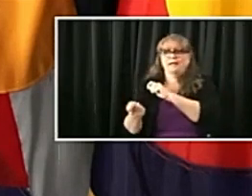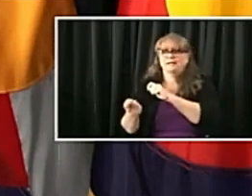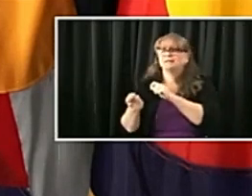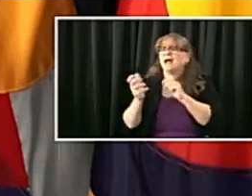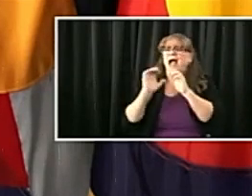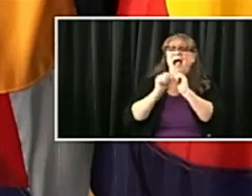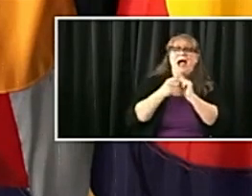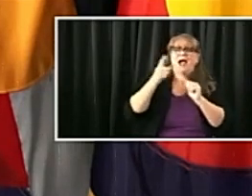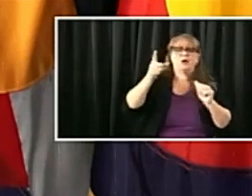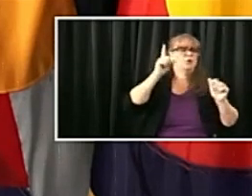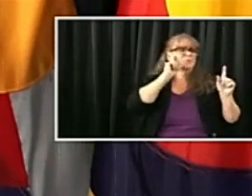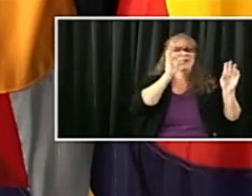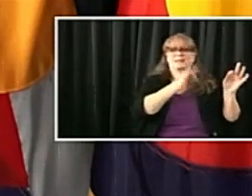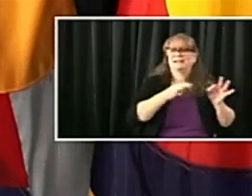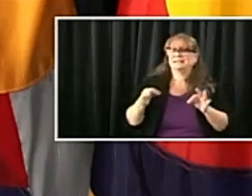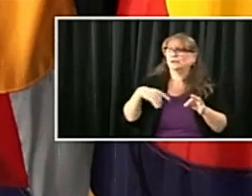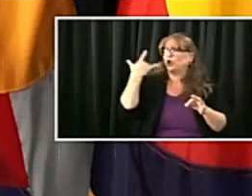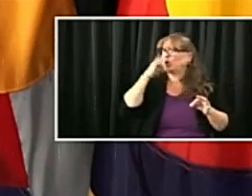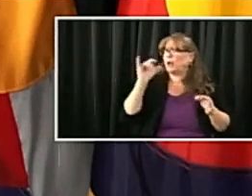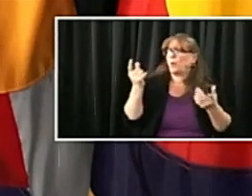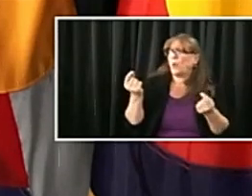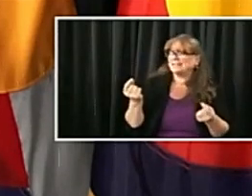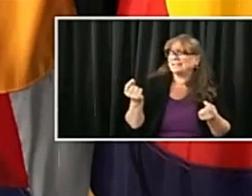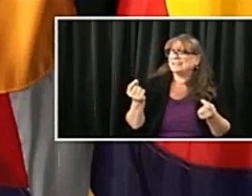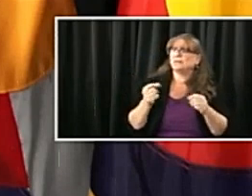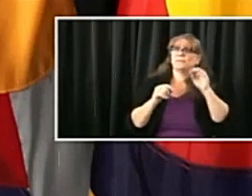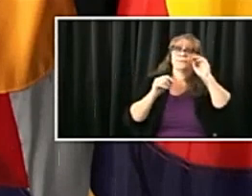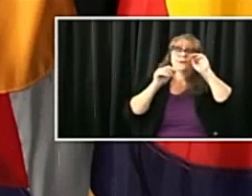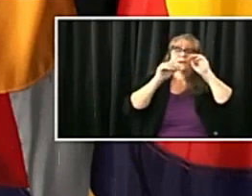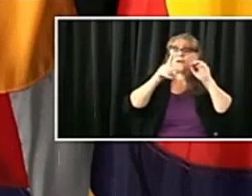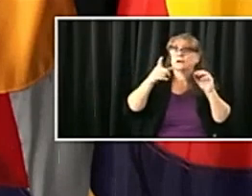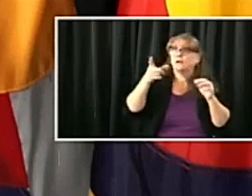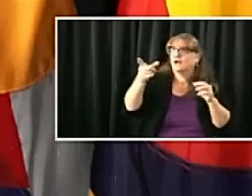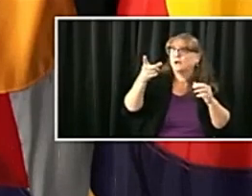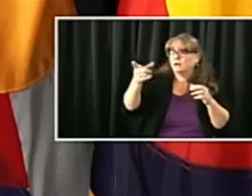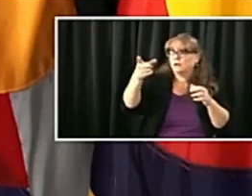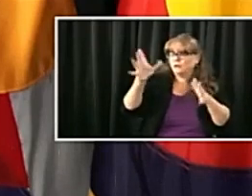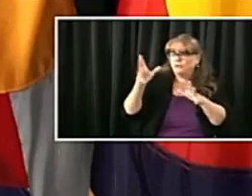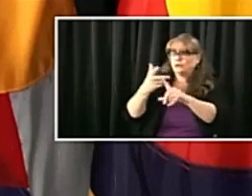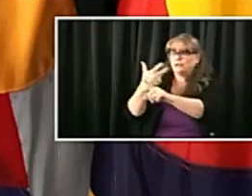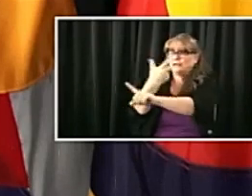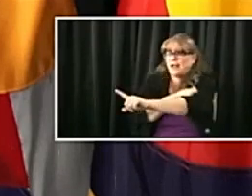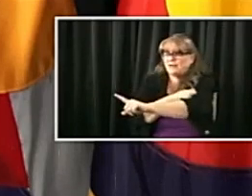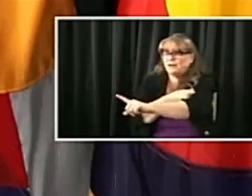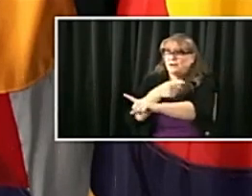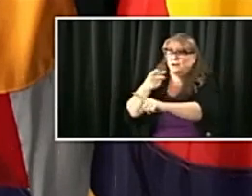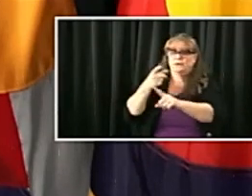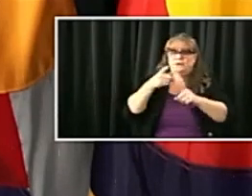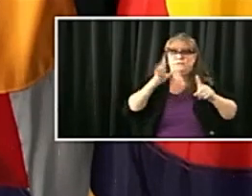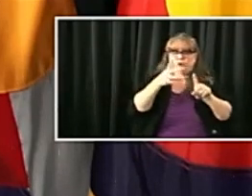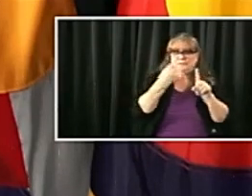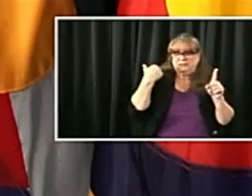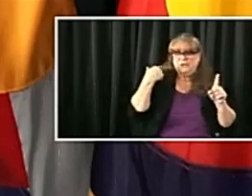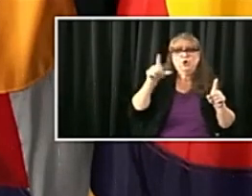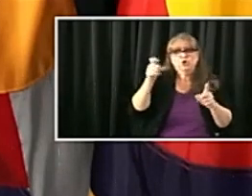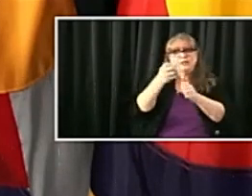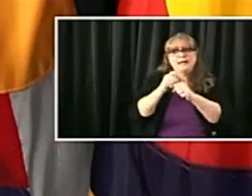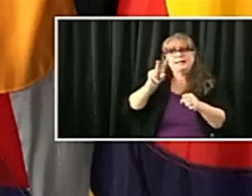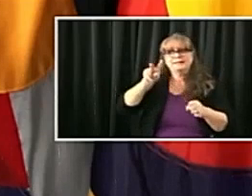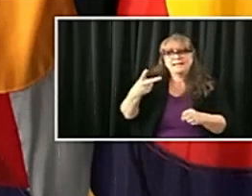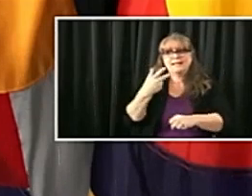no, everybody who got the first dose should be able to get the second dose. If there is reduced flow of doses in those weeks, what